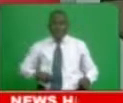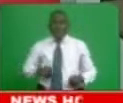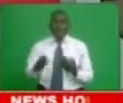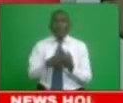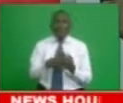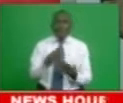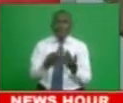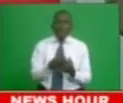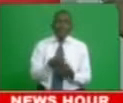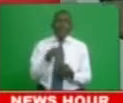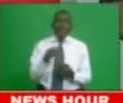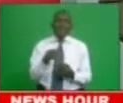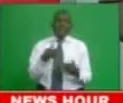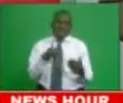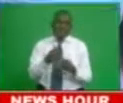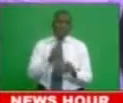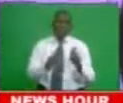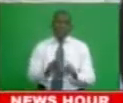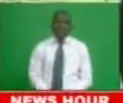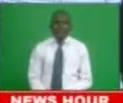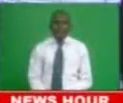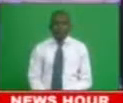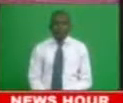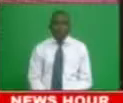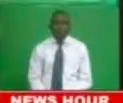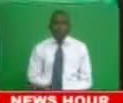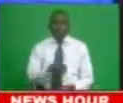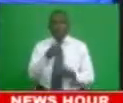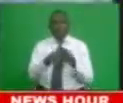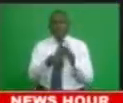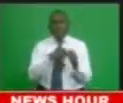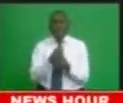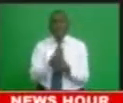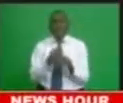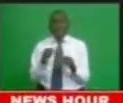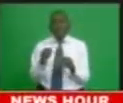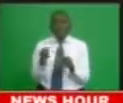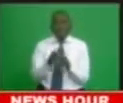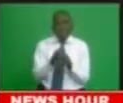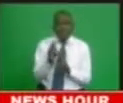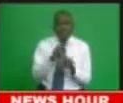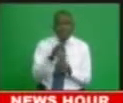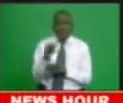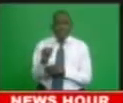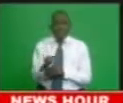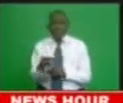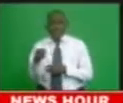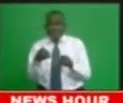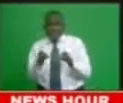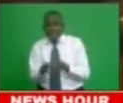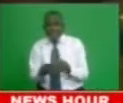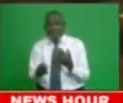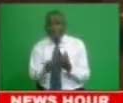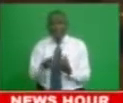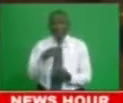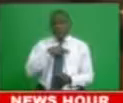services closer to its customers. At an end-of-year reception organized for clients in Kumasi, the managing director of the